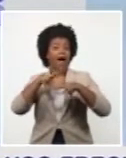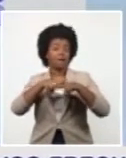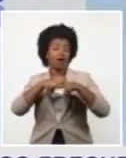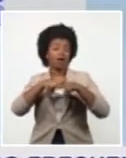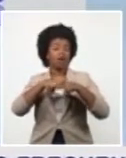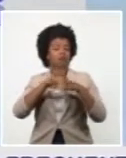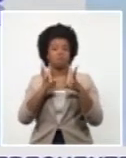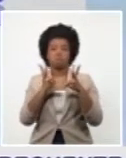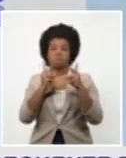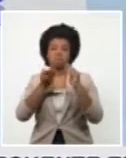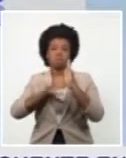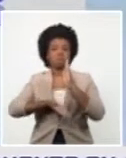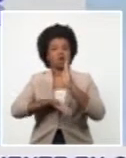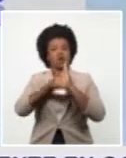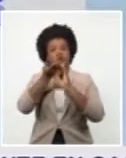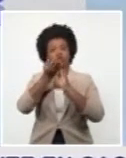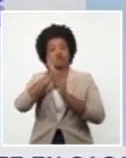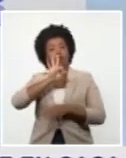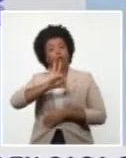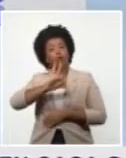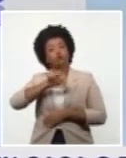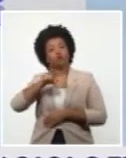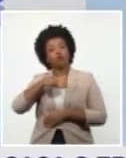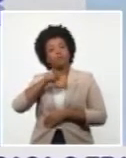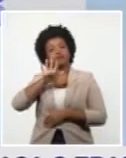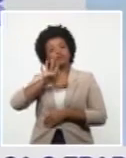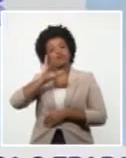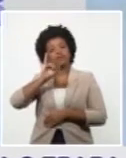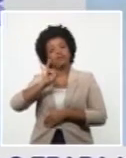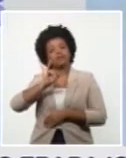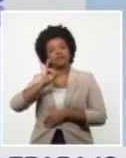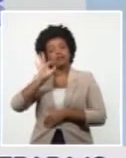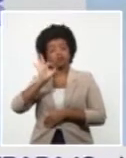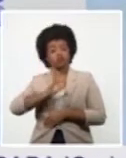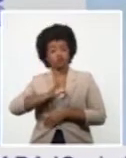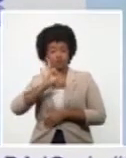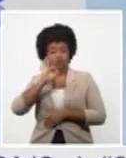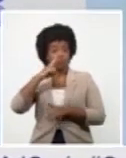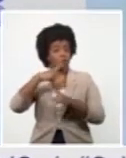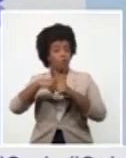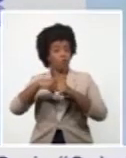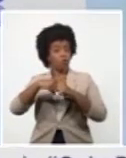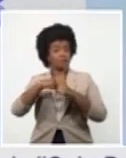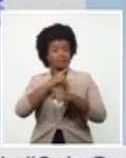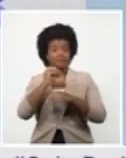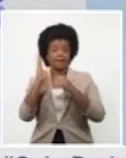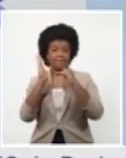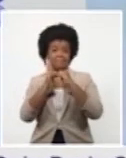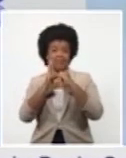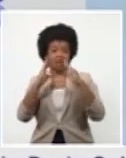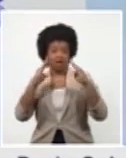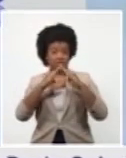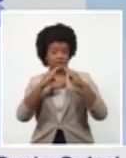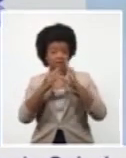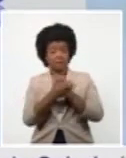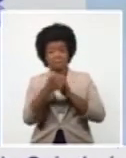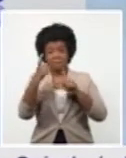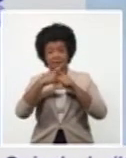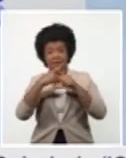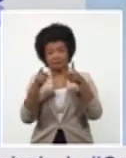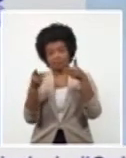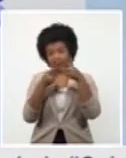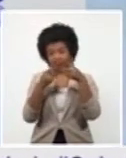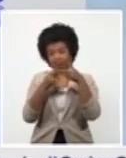the positive rate per 100,000 inhabitants, Havana stands in